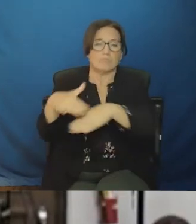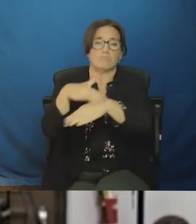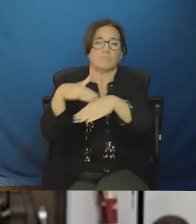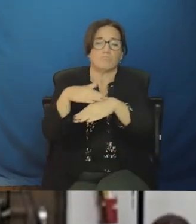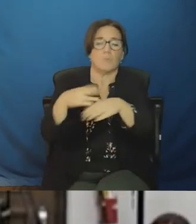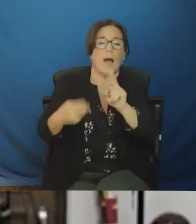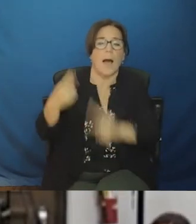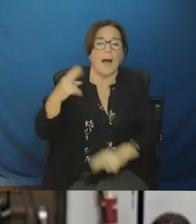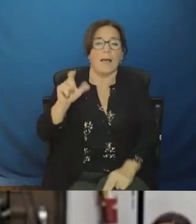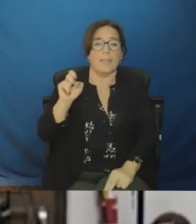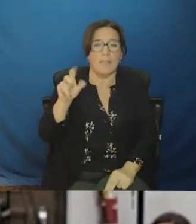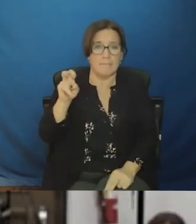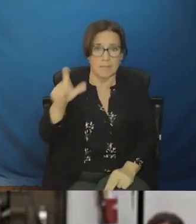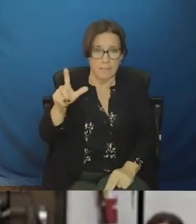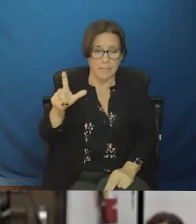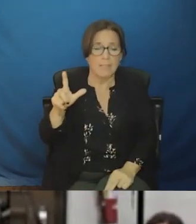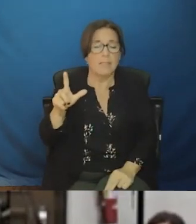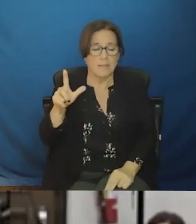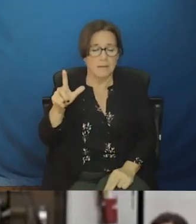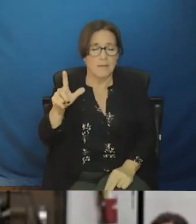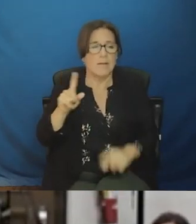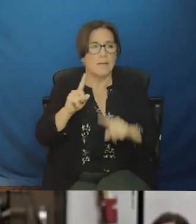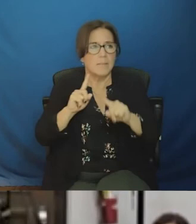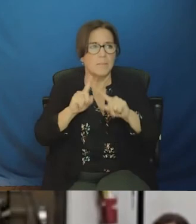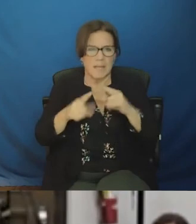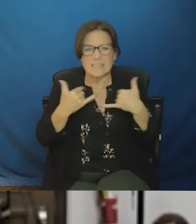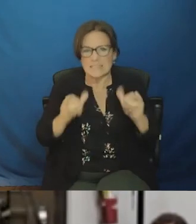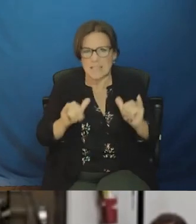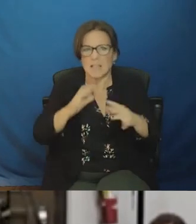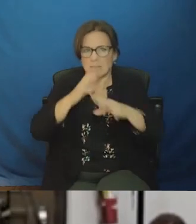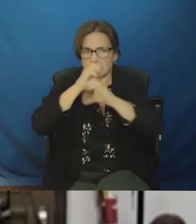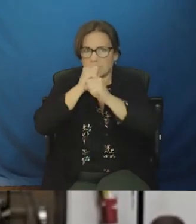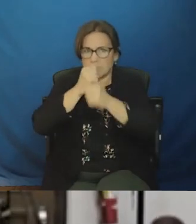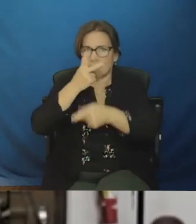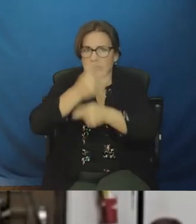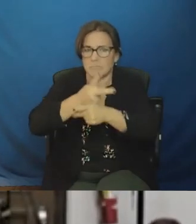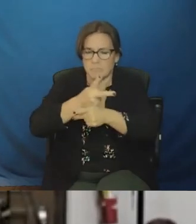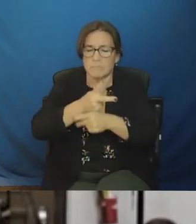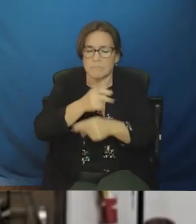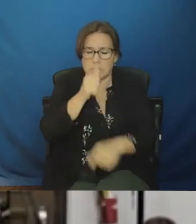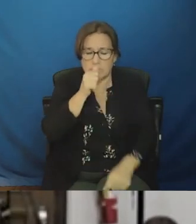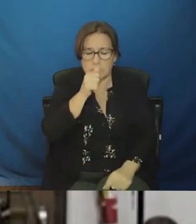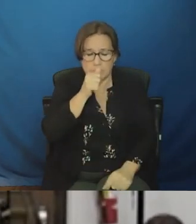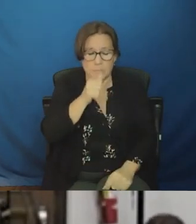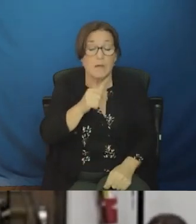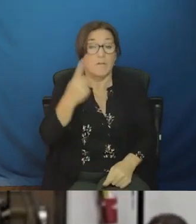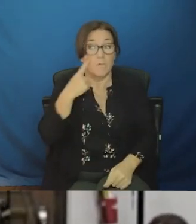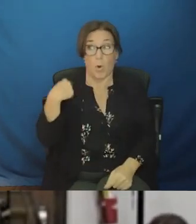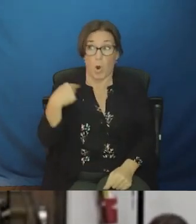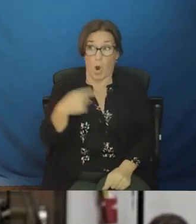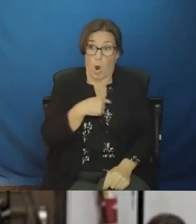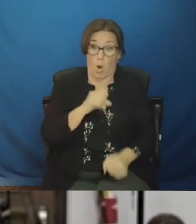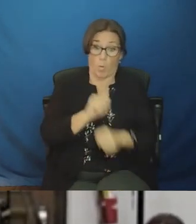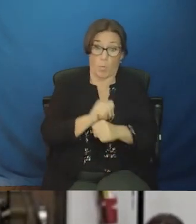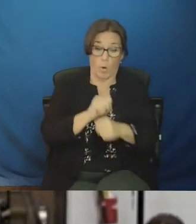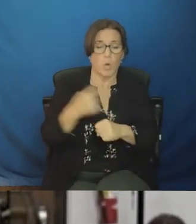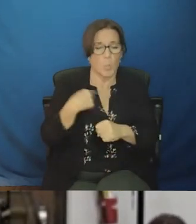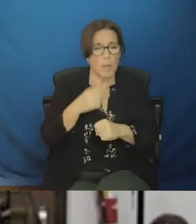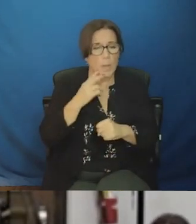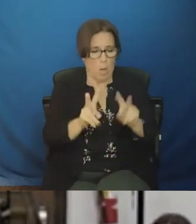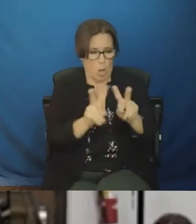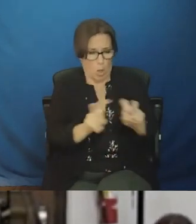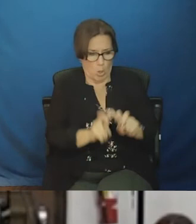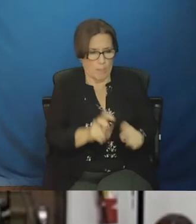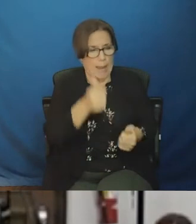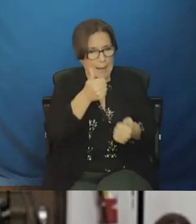anonymity when it's appropriate to do so. But for our internal work in our system, we will look at every single child. Right. So